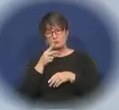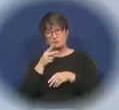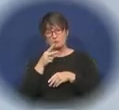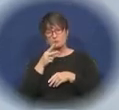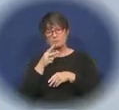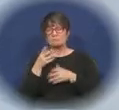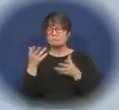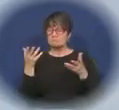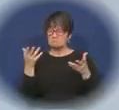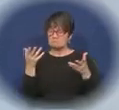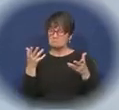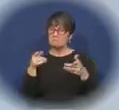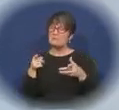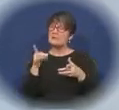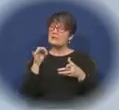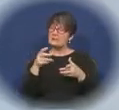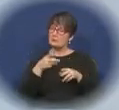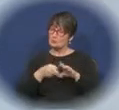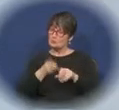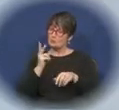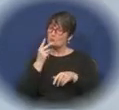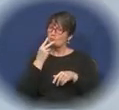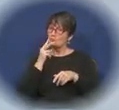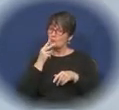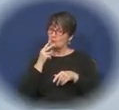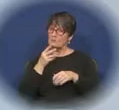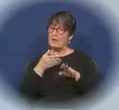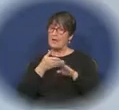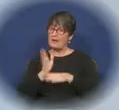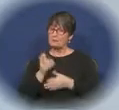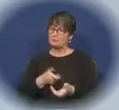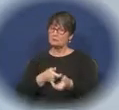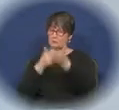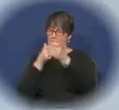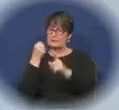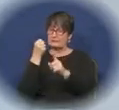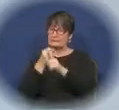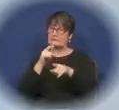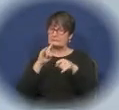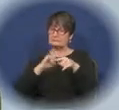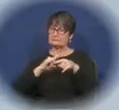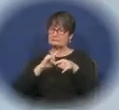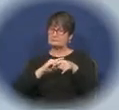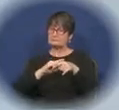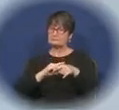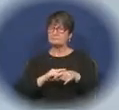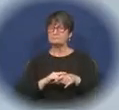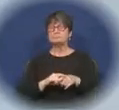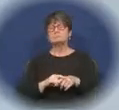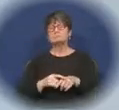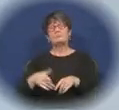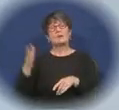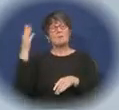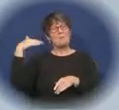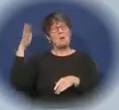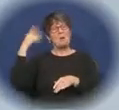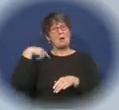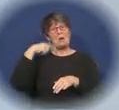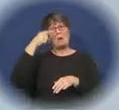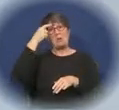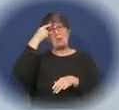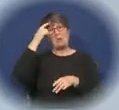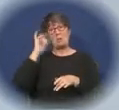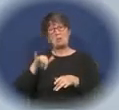And so, yes, he did quit smoking after firing that one round. Now, back then, I thought that